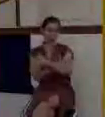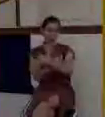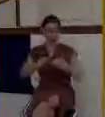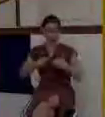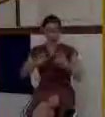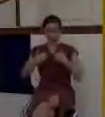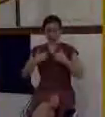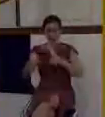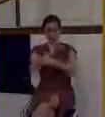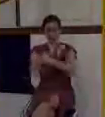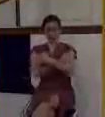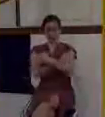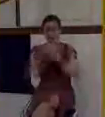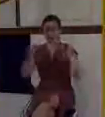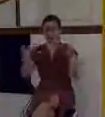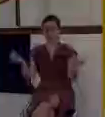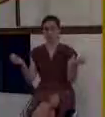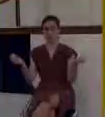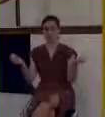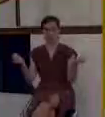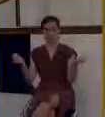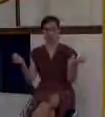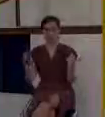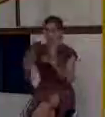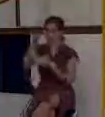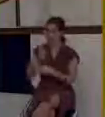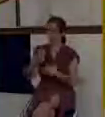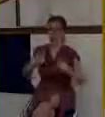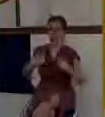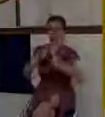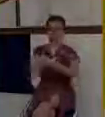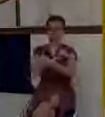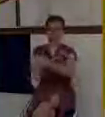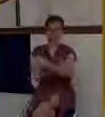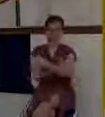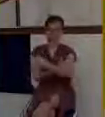this is God's authority right here. And I speak to you the Word of God